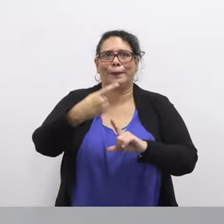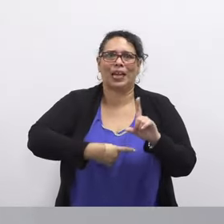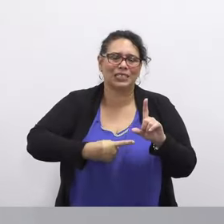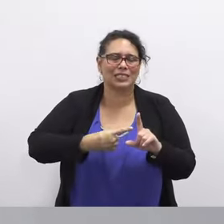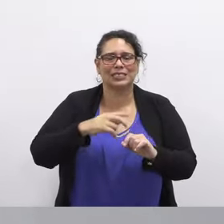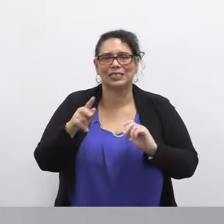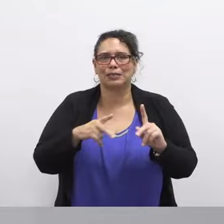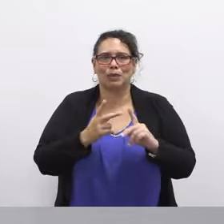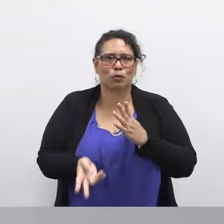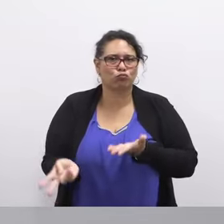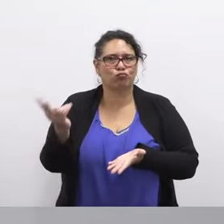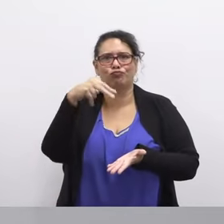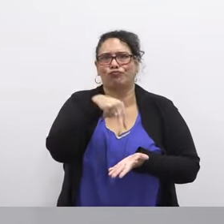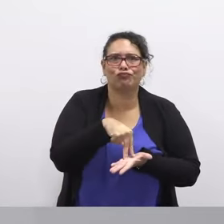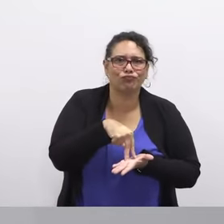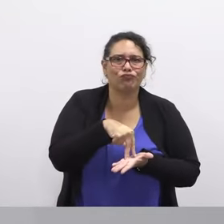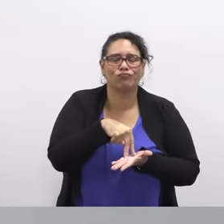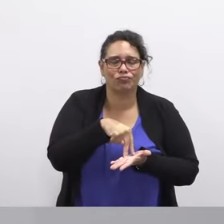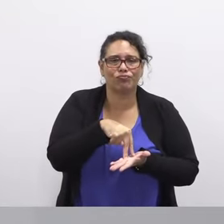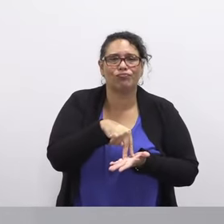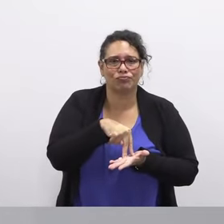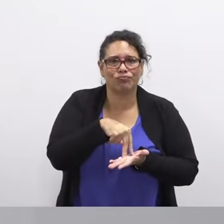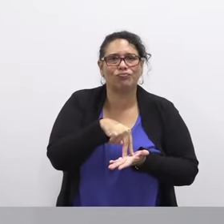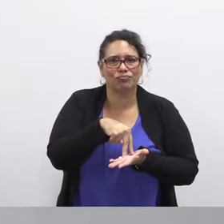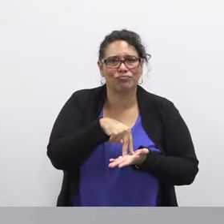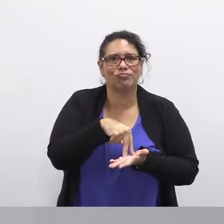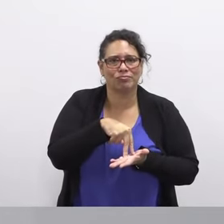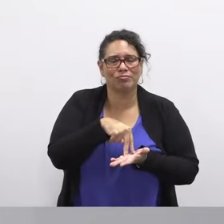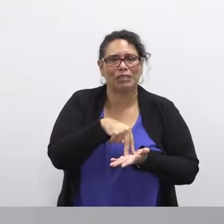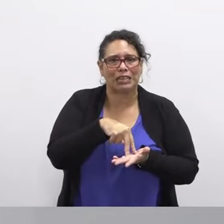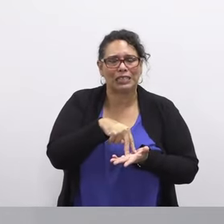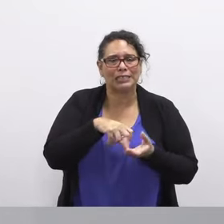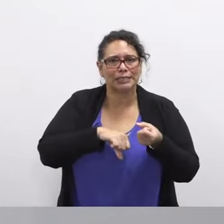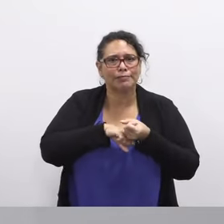really did rise up to the occasion.